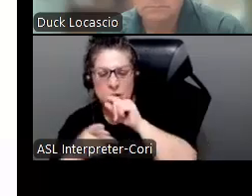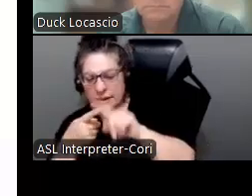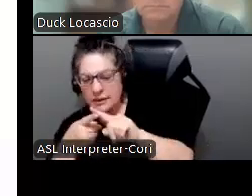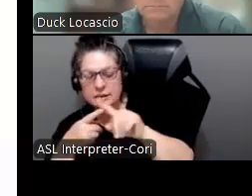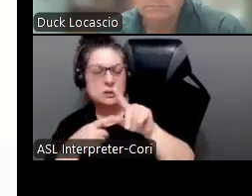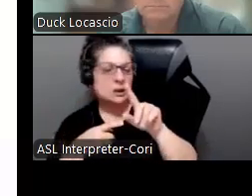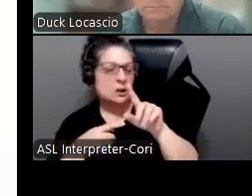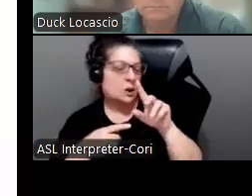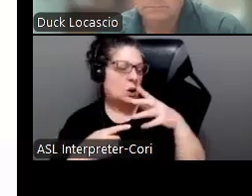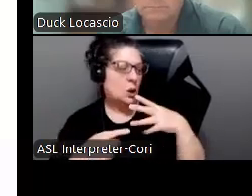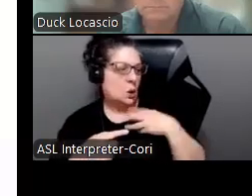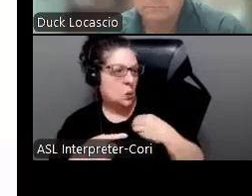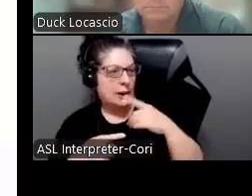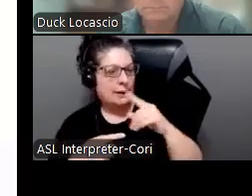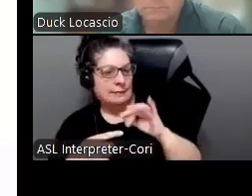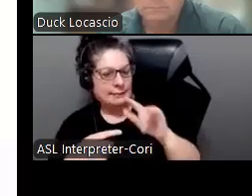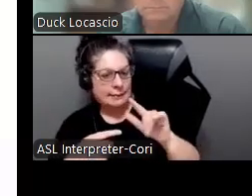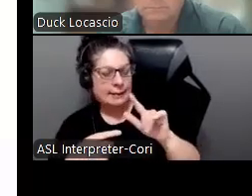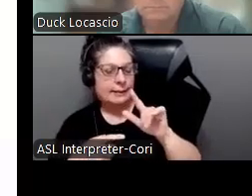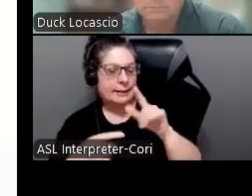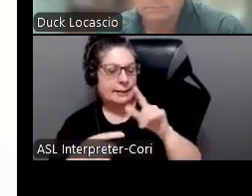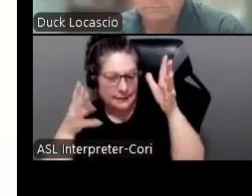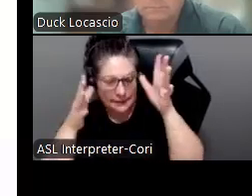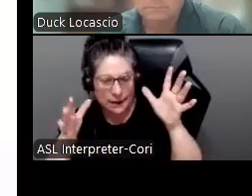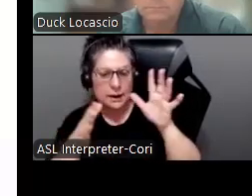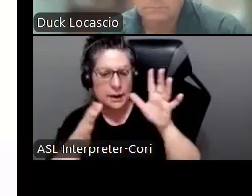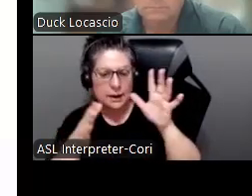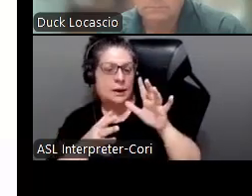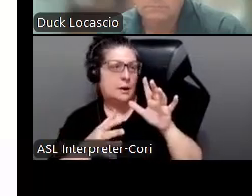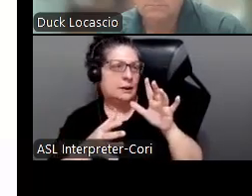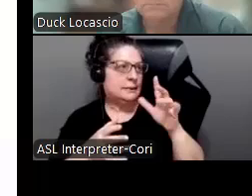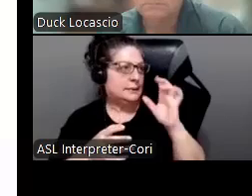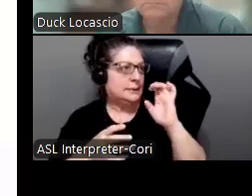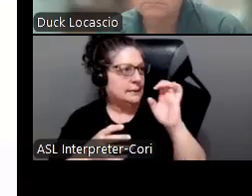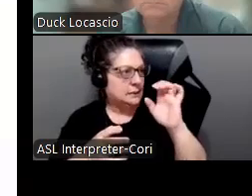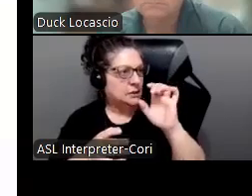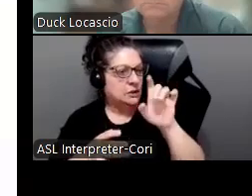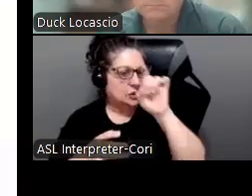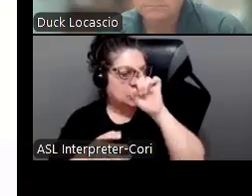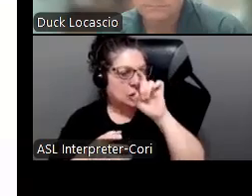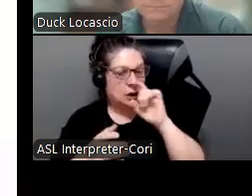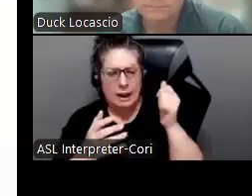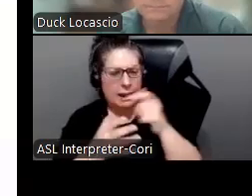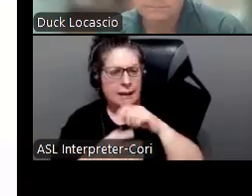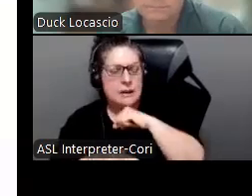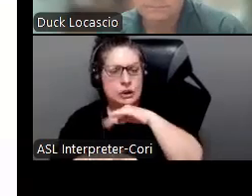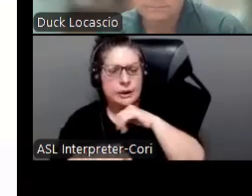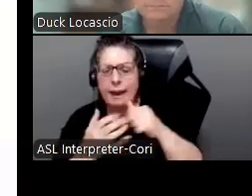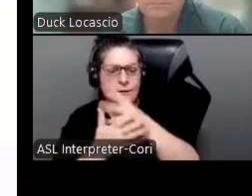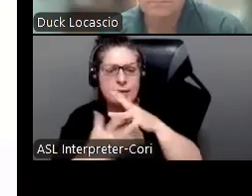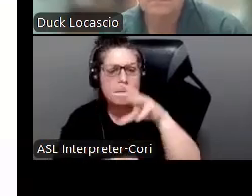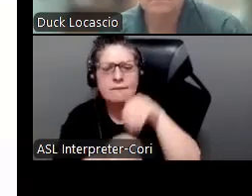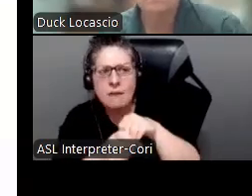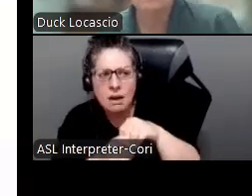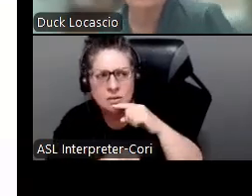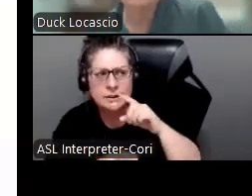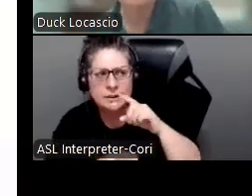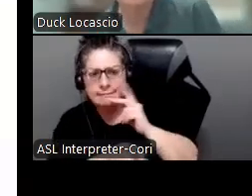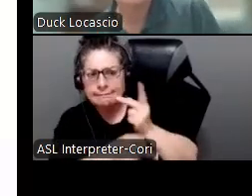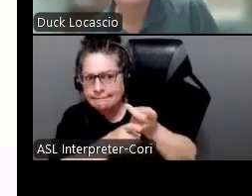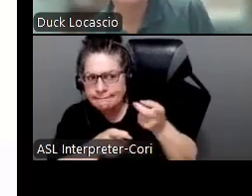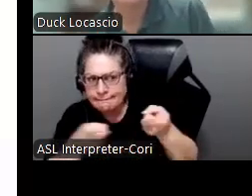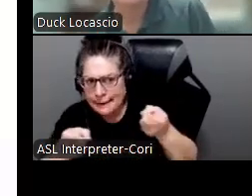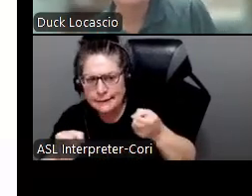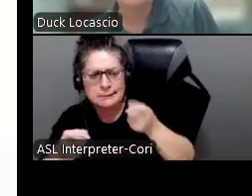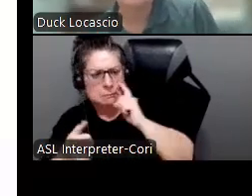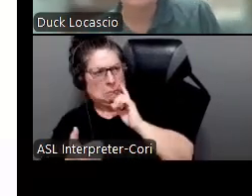and all the wildlife we found ourselves to be in charge with. Next slide, please.